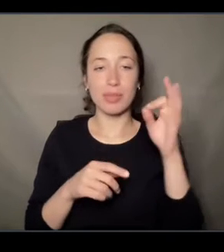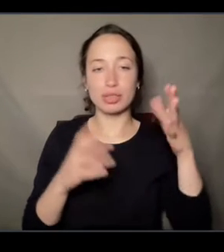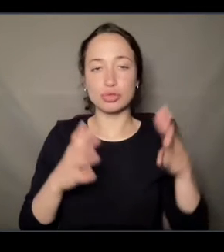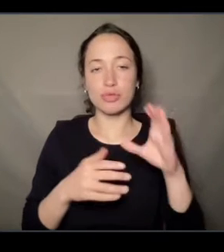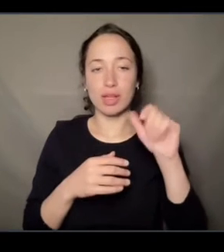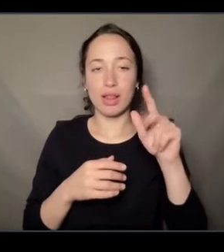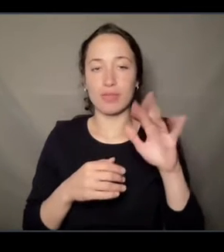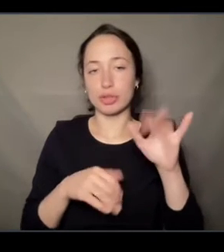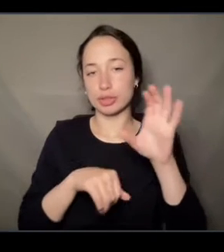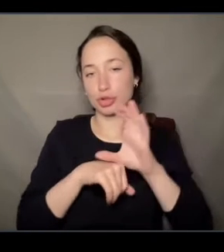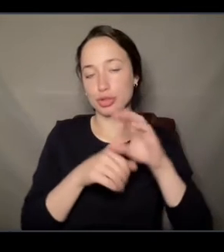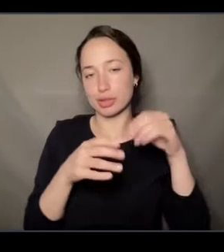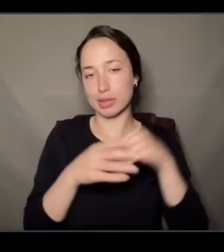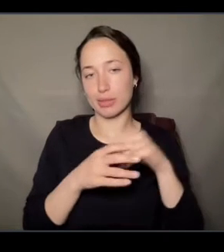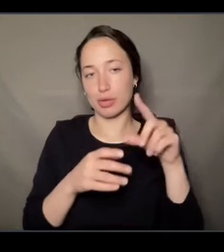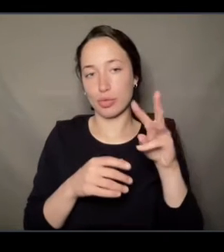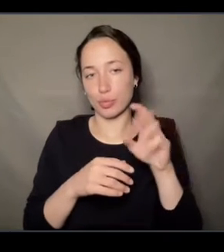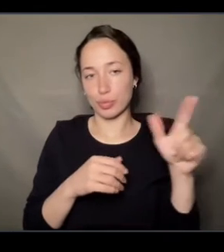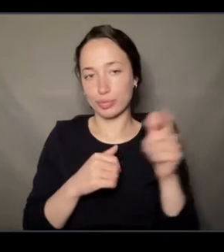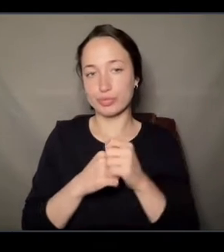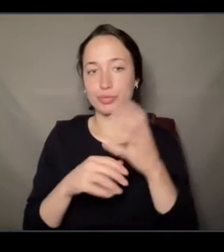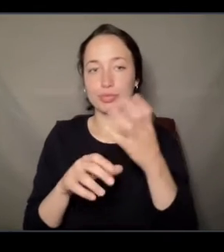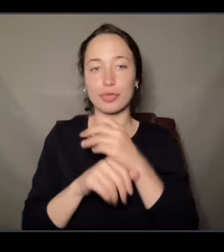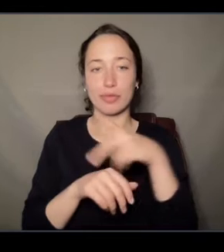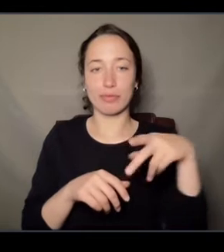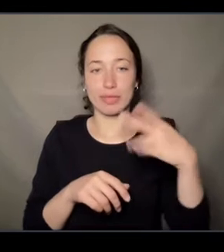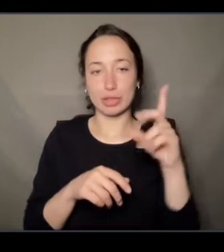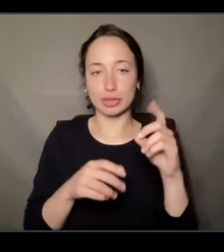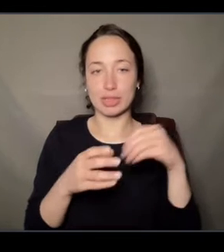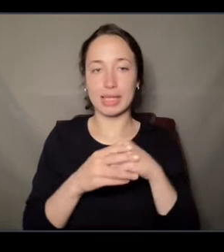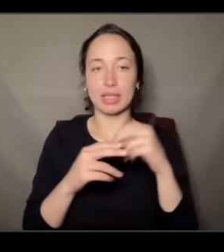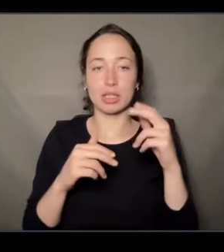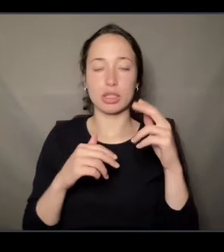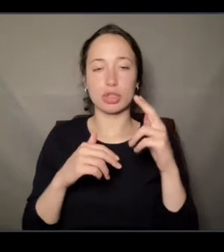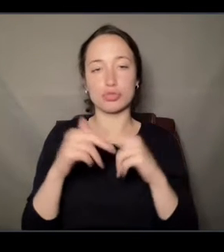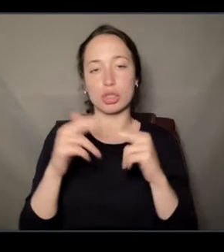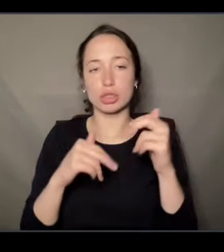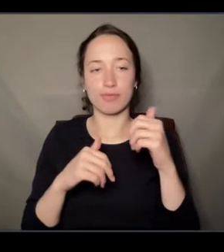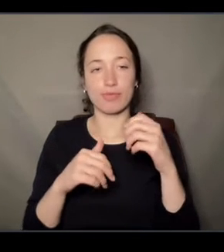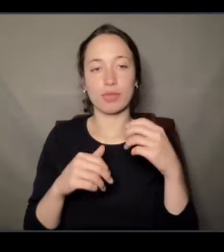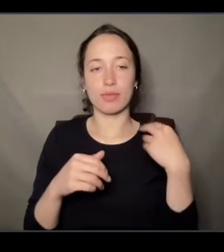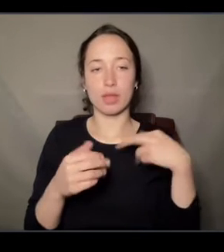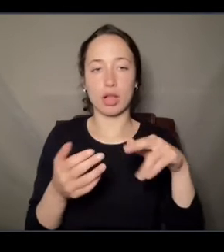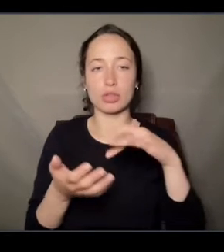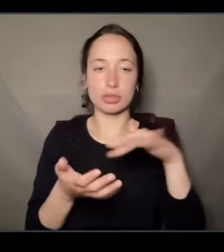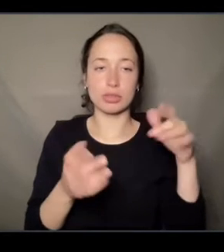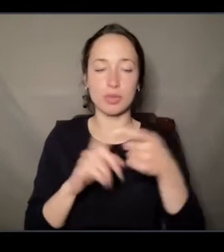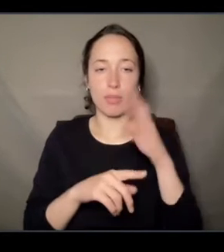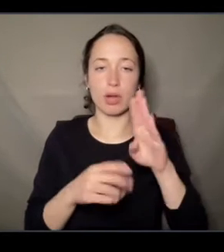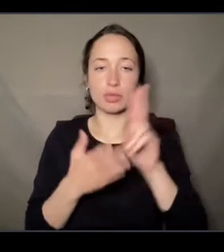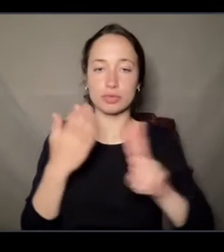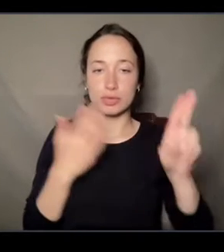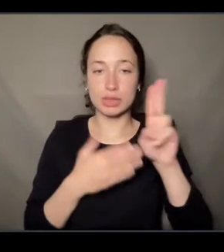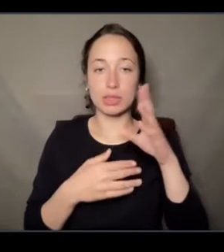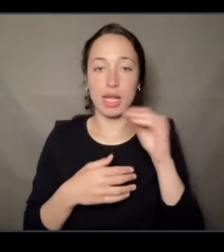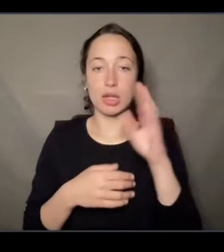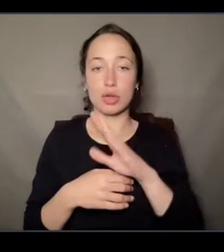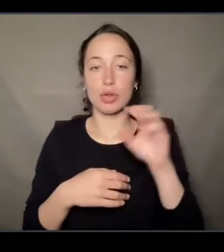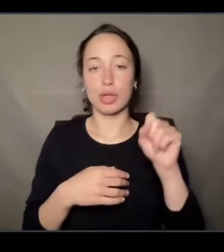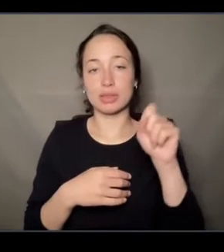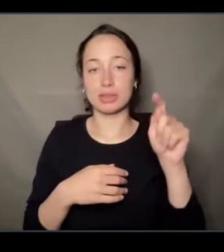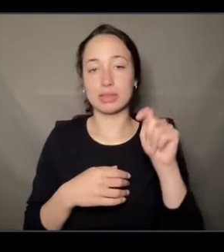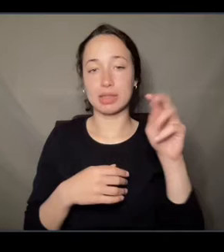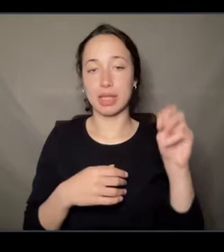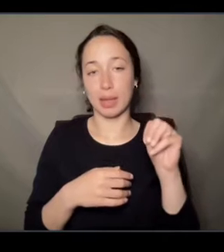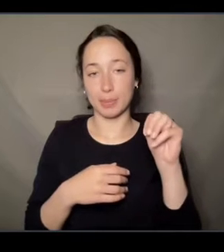Calvary Baptist Church in Lowell. She earned her PhD in constructive theology from Boston University and